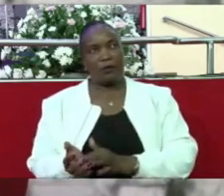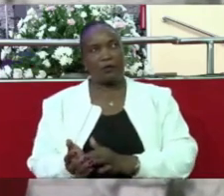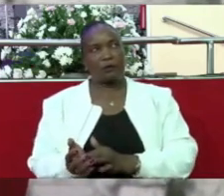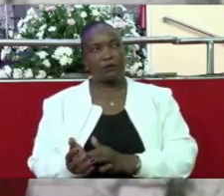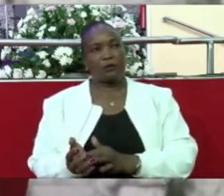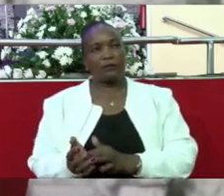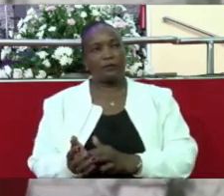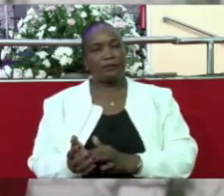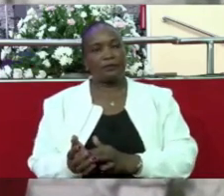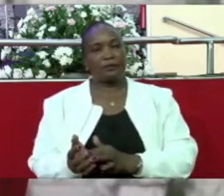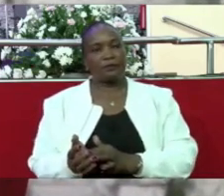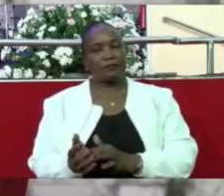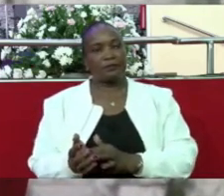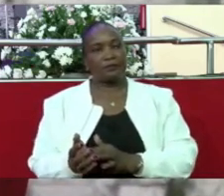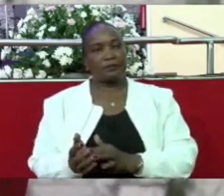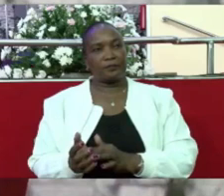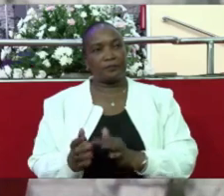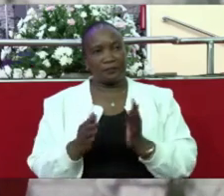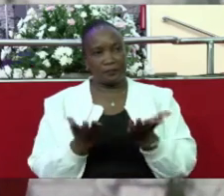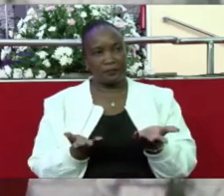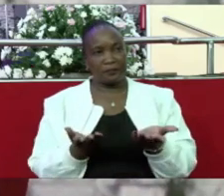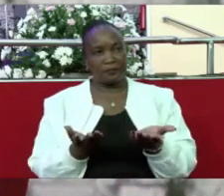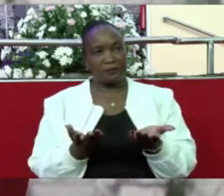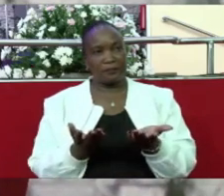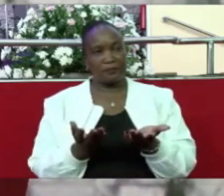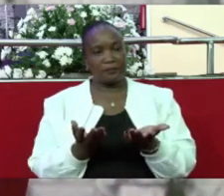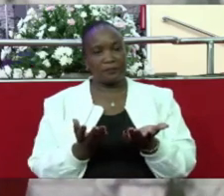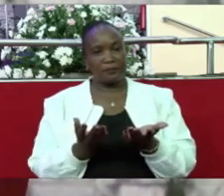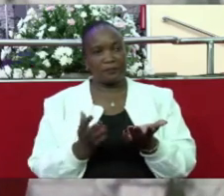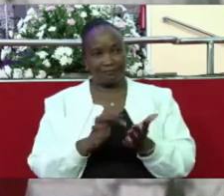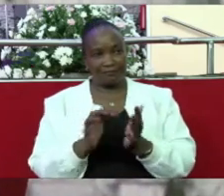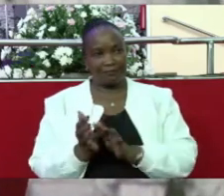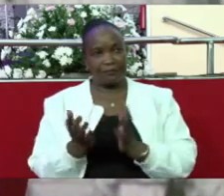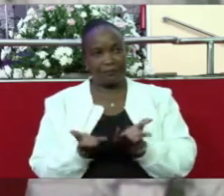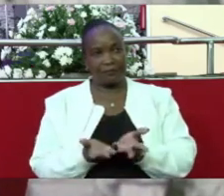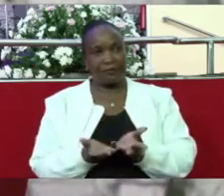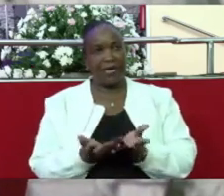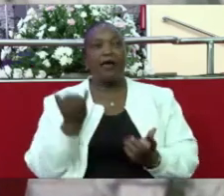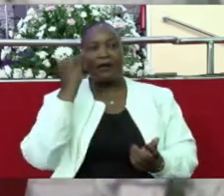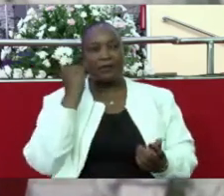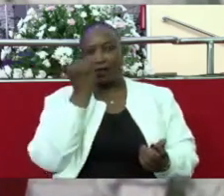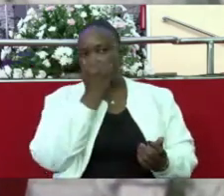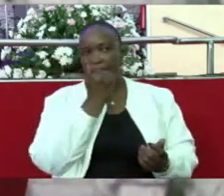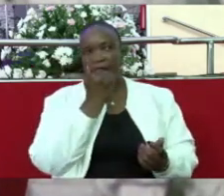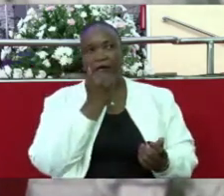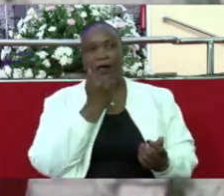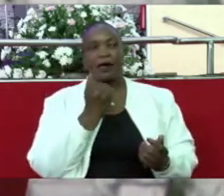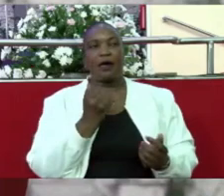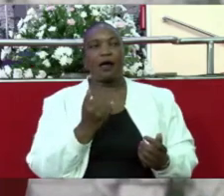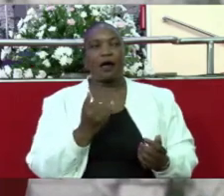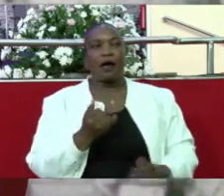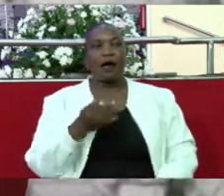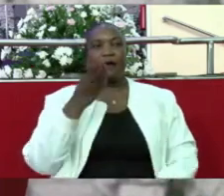year. Na maandiko ambayo tuko nayo ya kutuongoza katika mada hii. And we want just to read Isaiah 41. Nikiweza tu kusoma